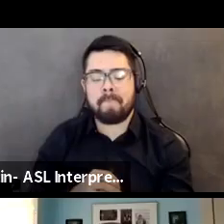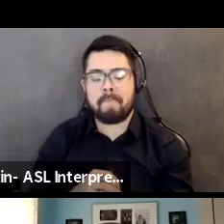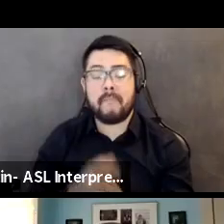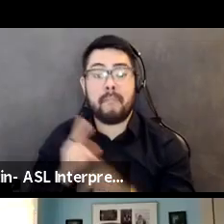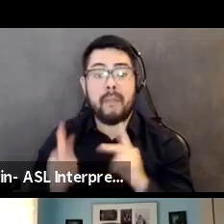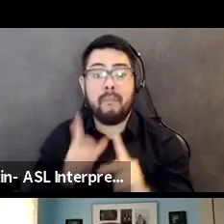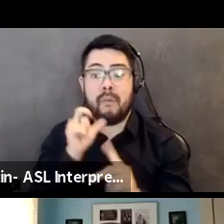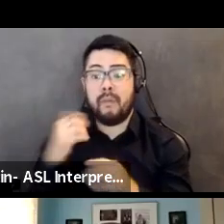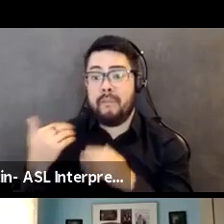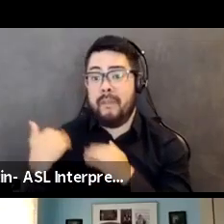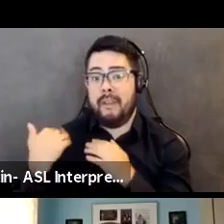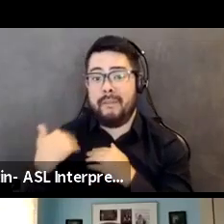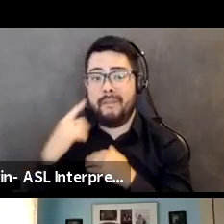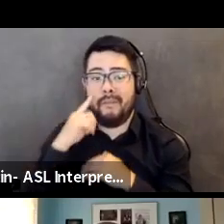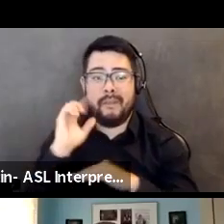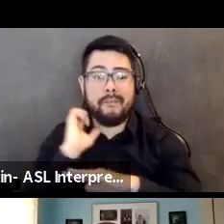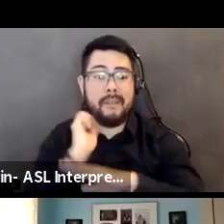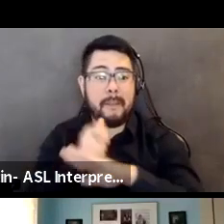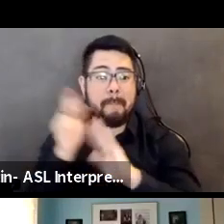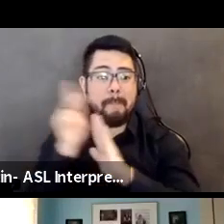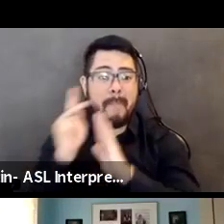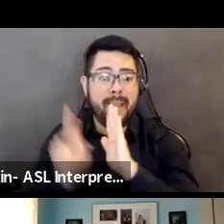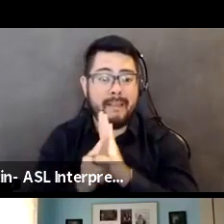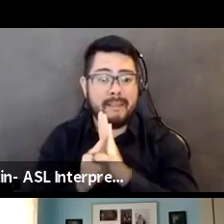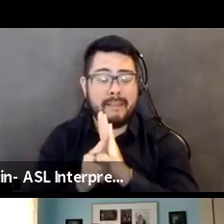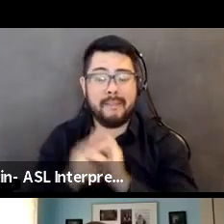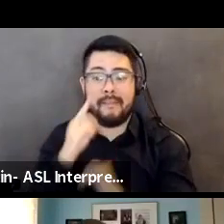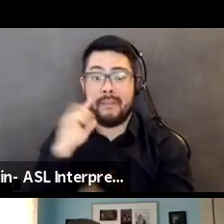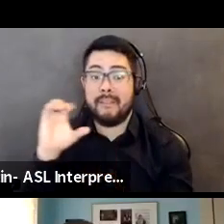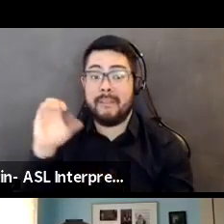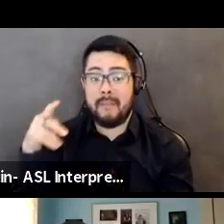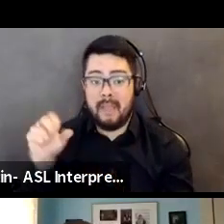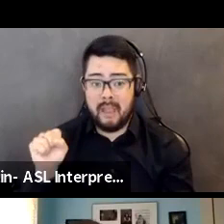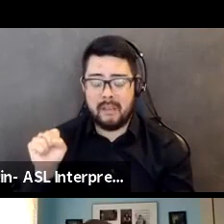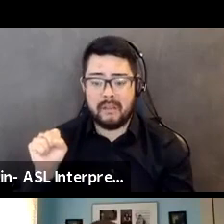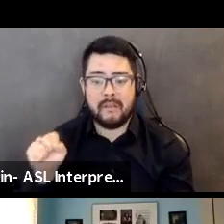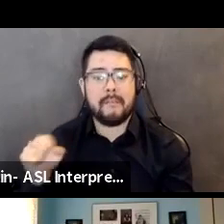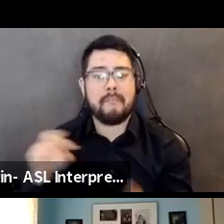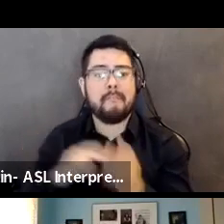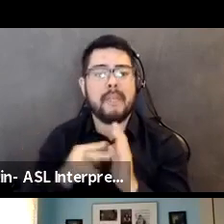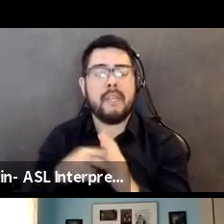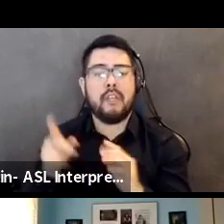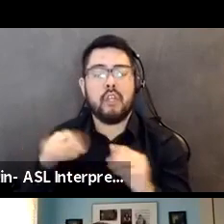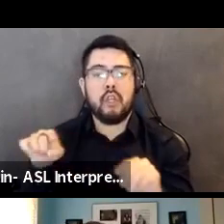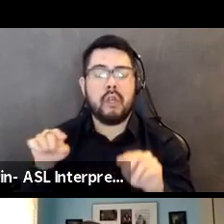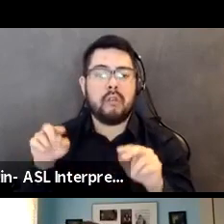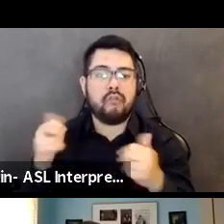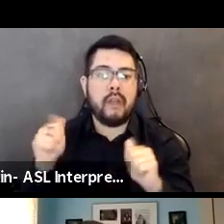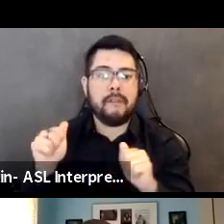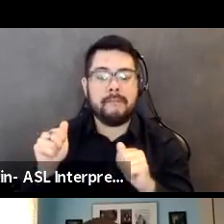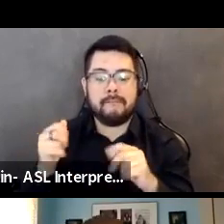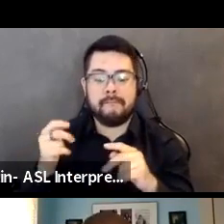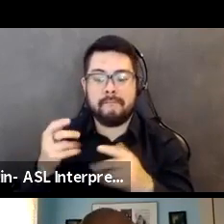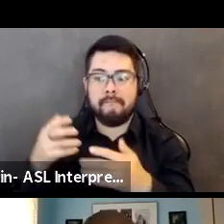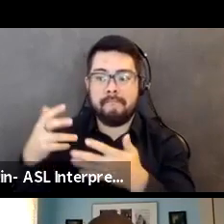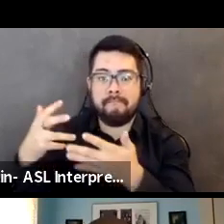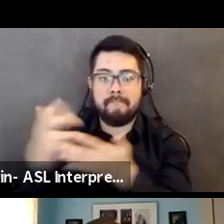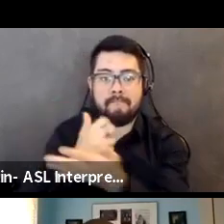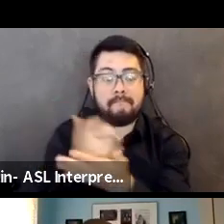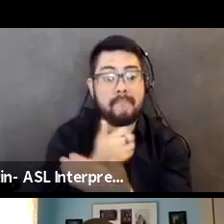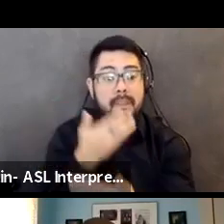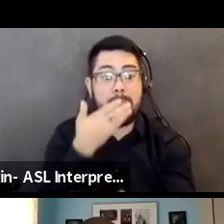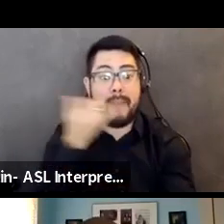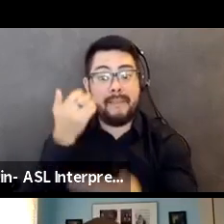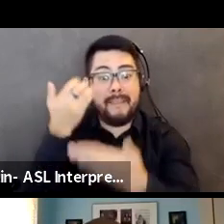in charge of policy in cps you are always looking for the best evidence in order to